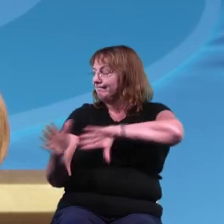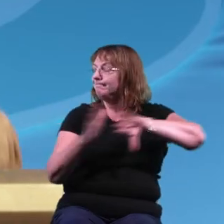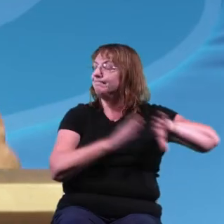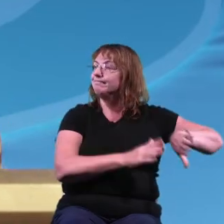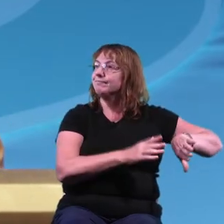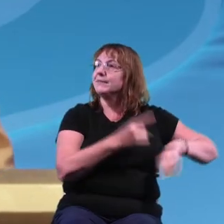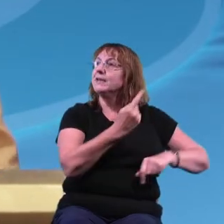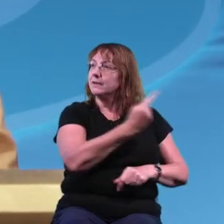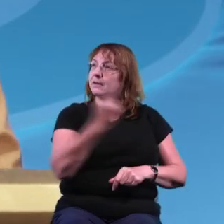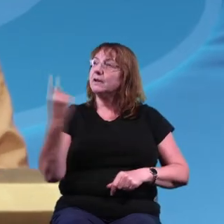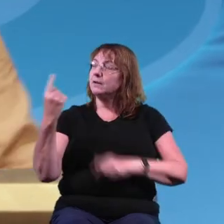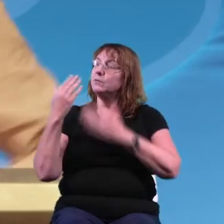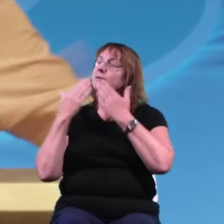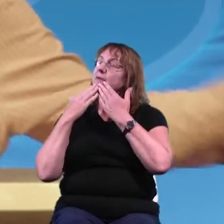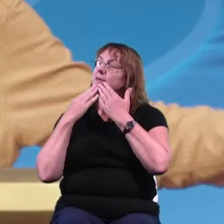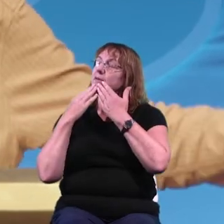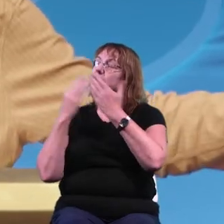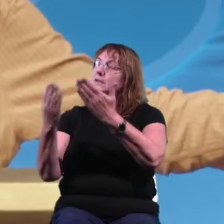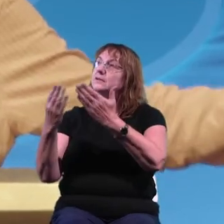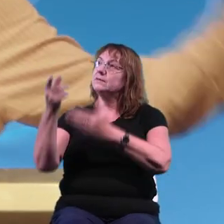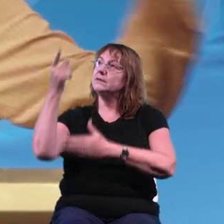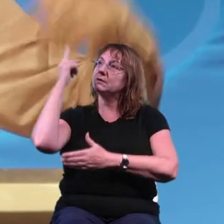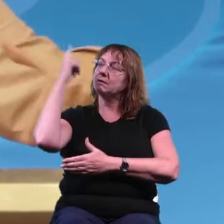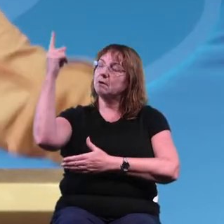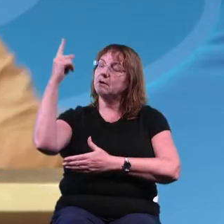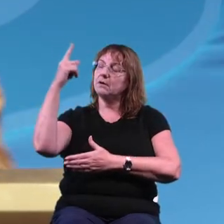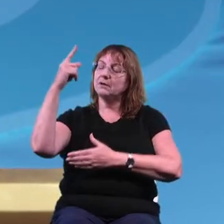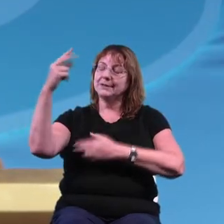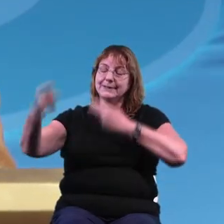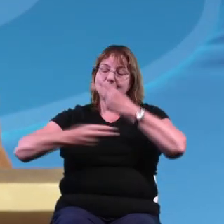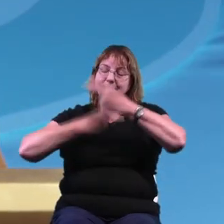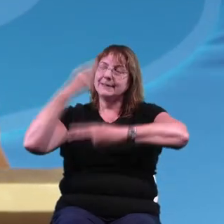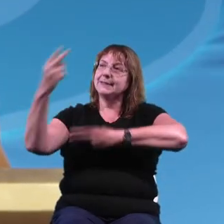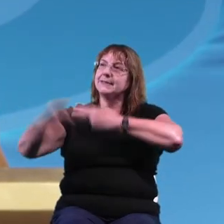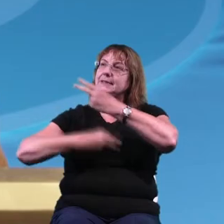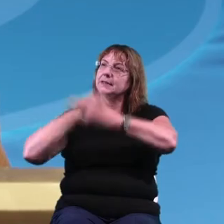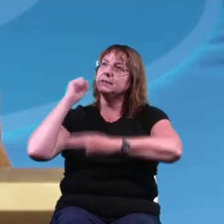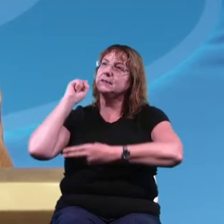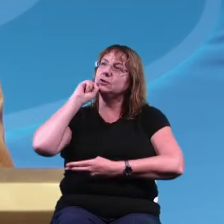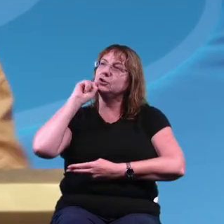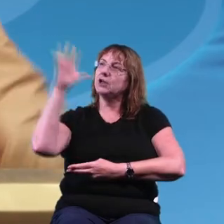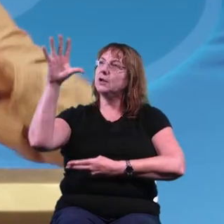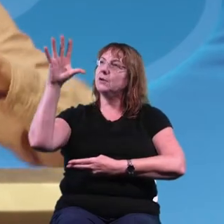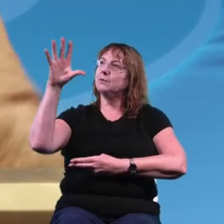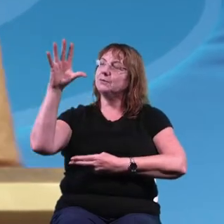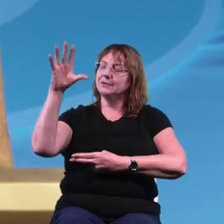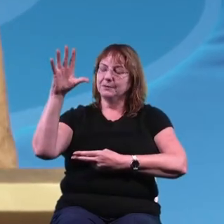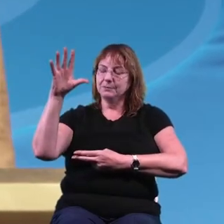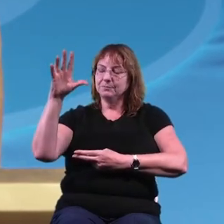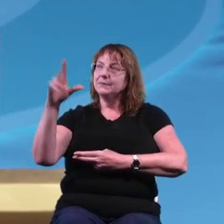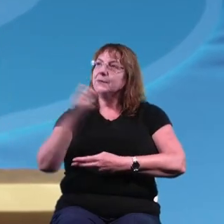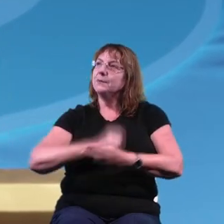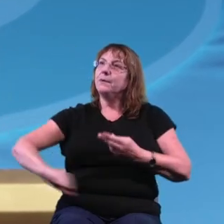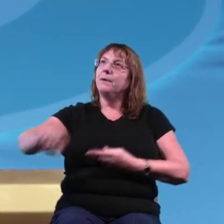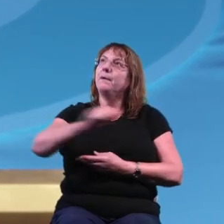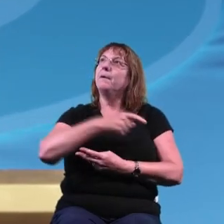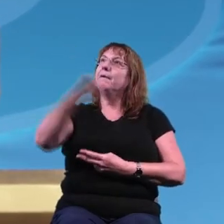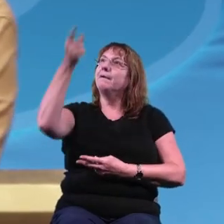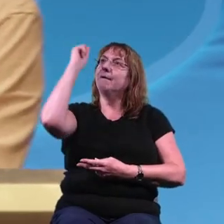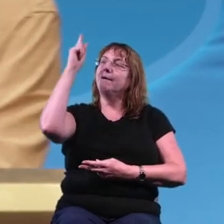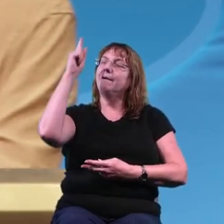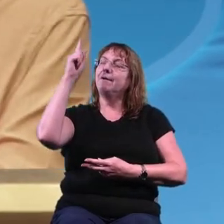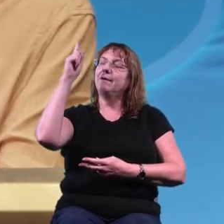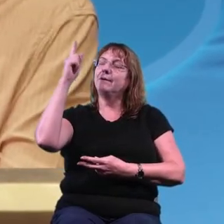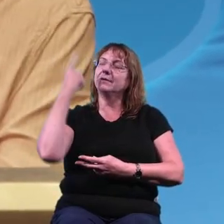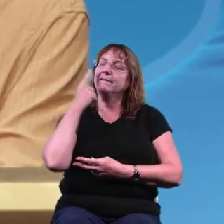thanksgiving. And let's sing and shout about our God. Let's find rest by trusting in